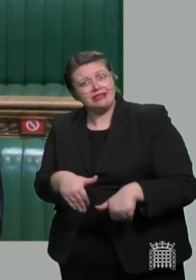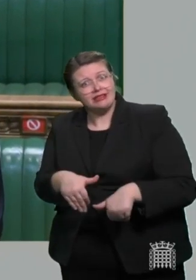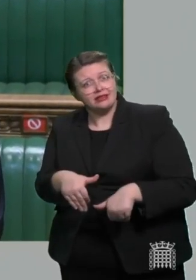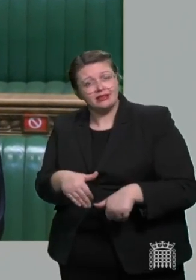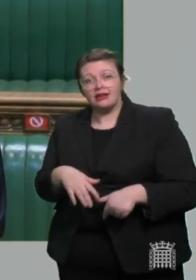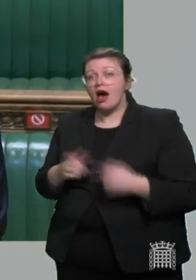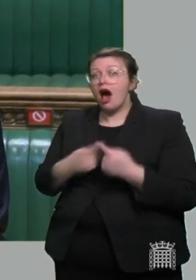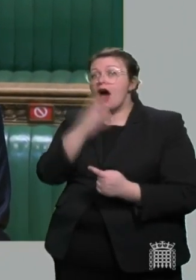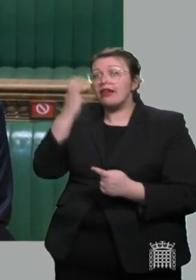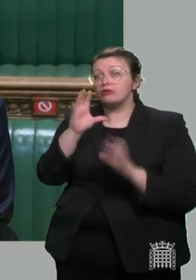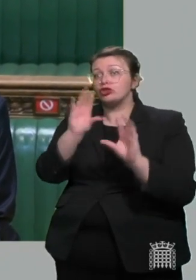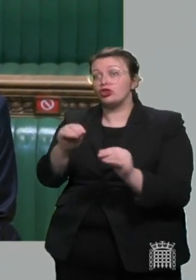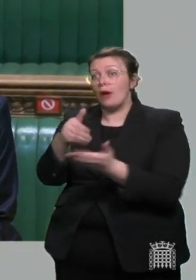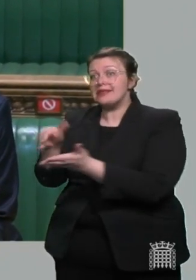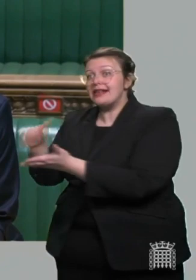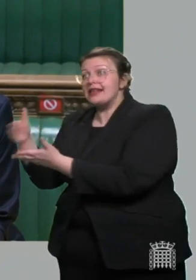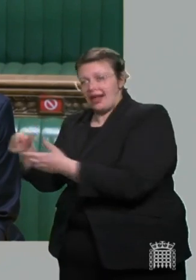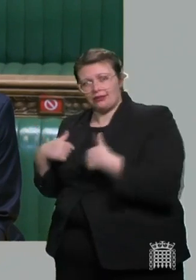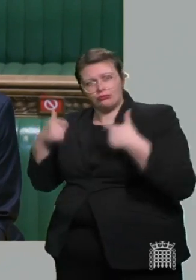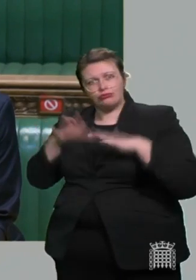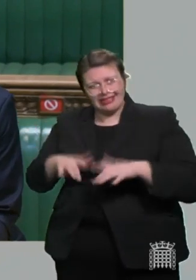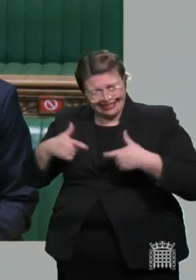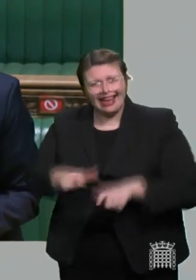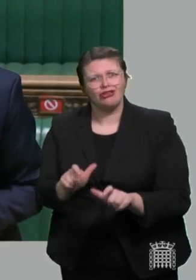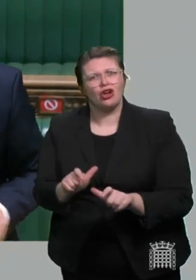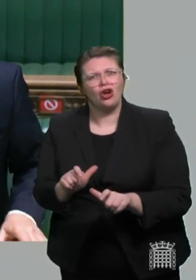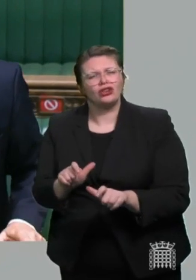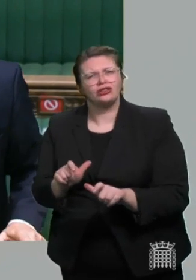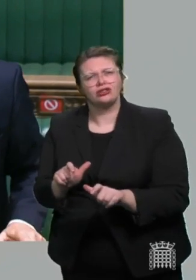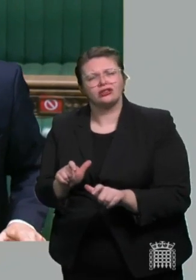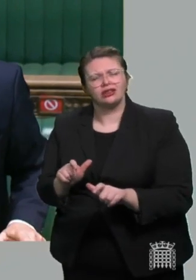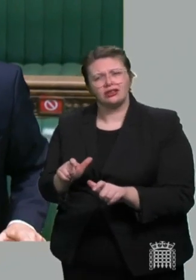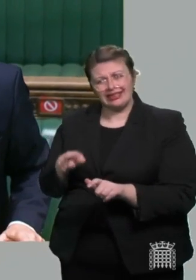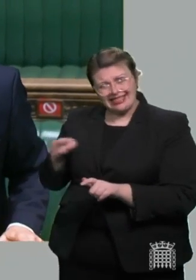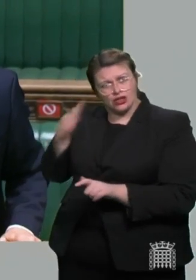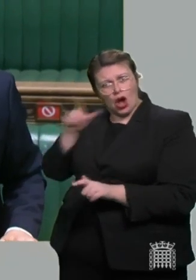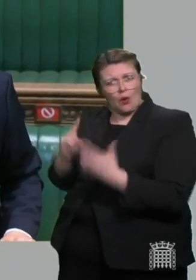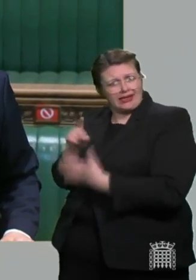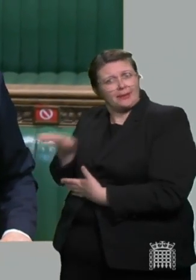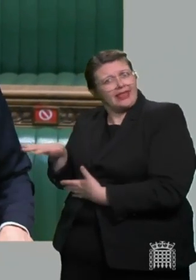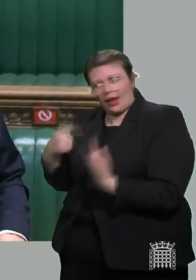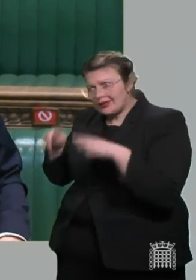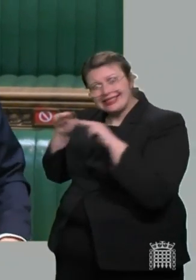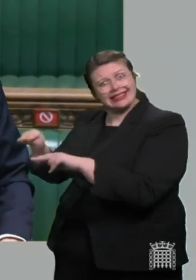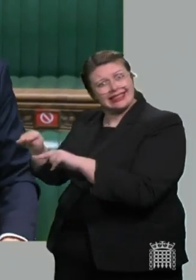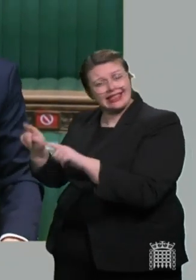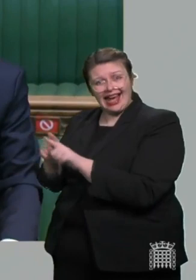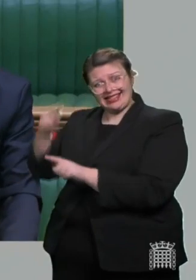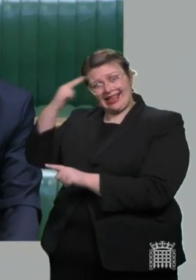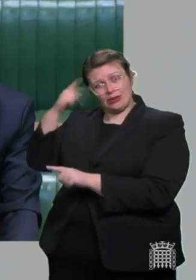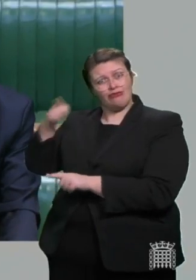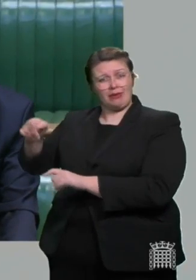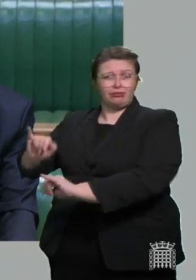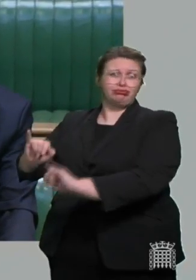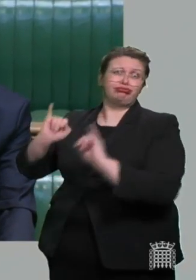Despite what's happening in Yemen, despite Saudi Arabia's human rights record, and the brutal murder of journalist